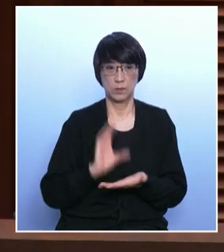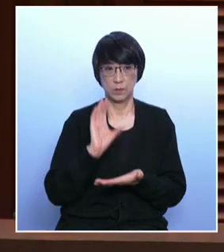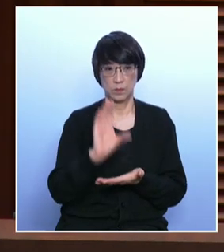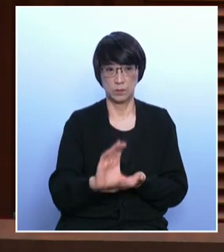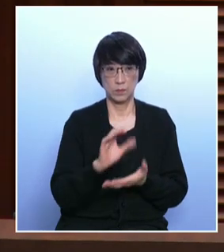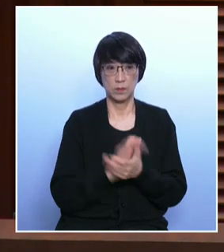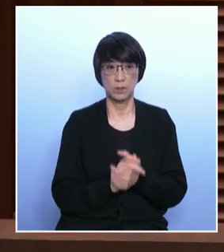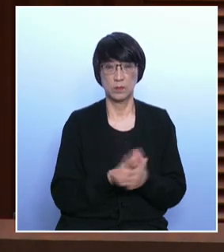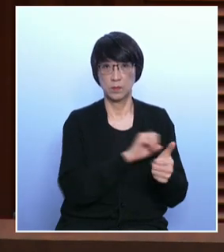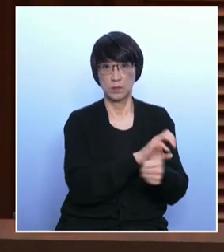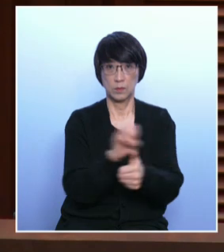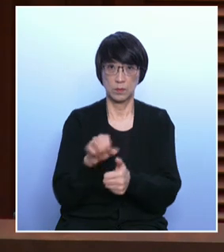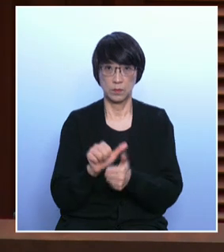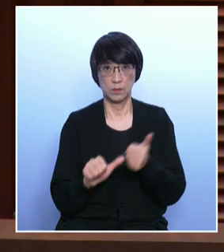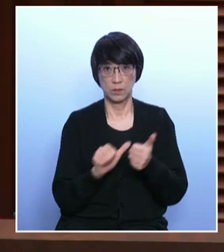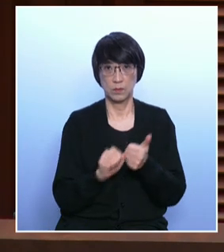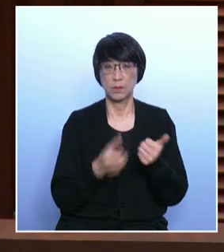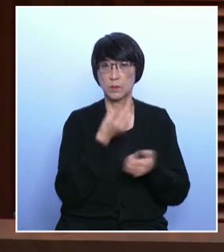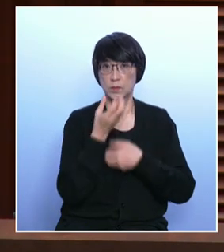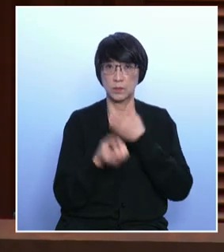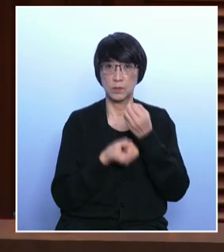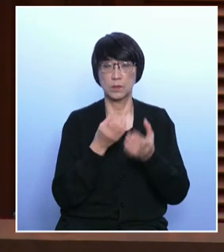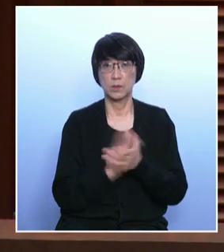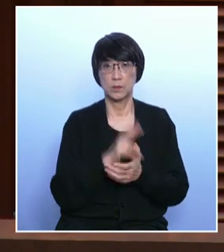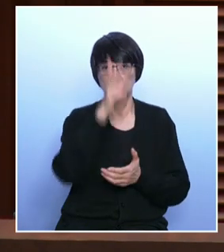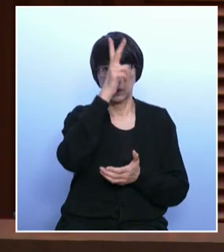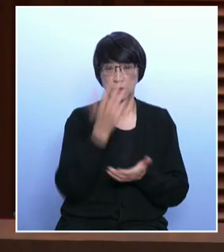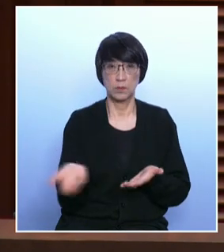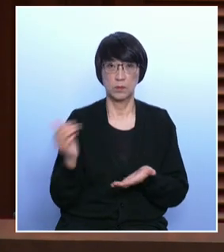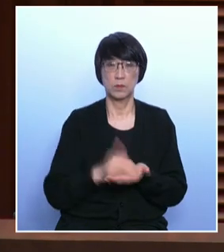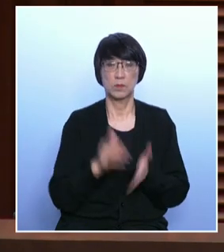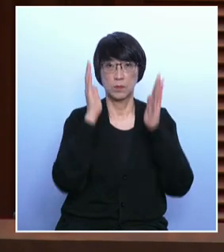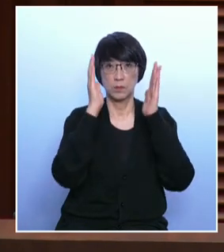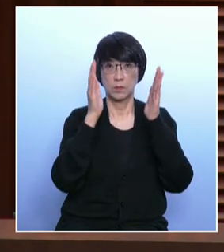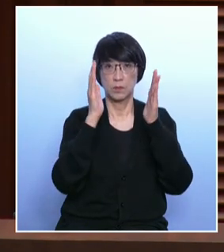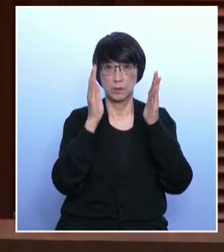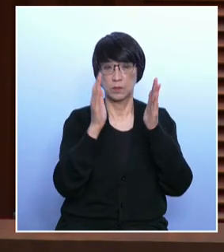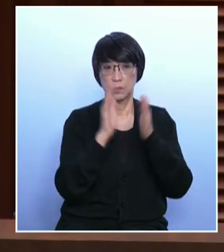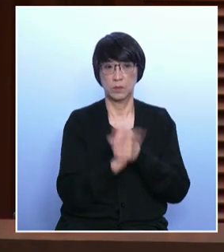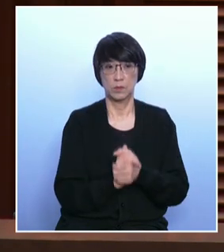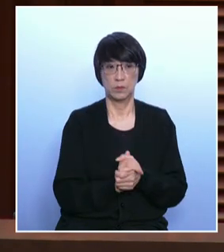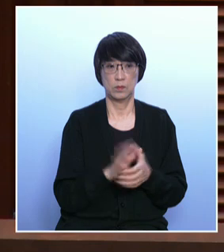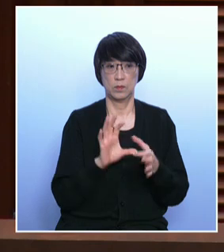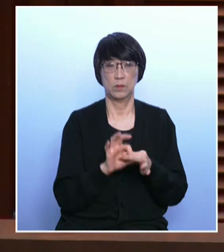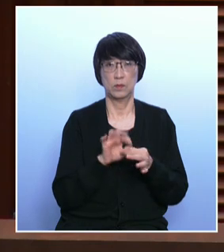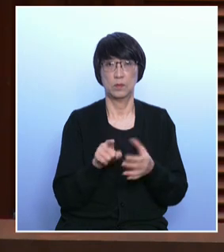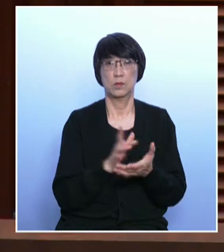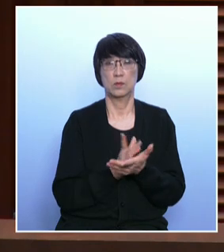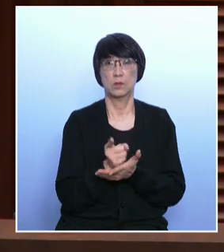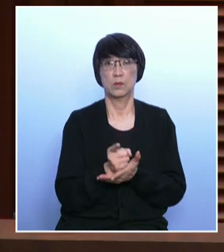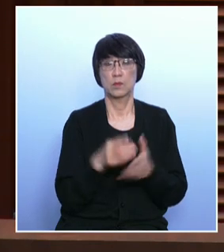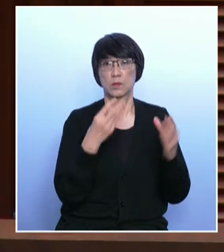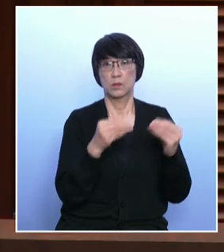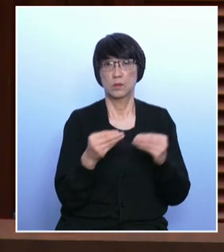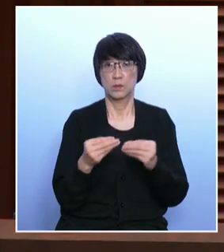redevelopment project. It is the construction of clinical training and amenity center. We'd like to seek members' views. The government